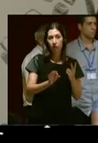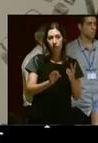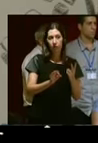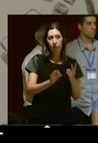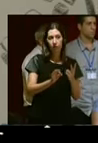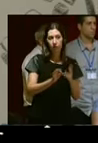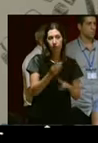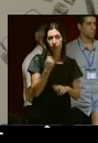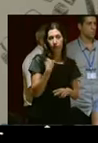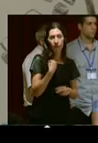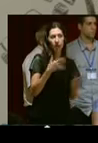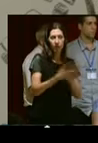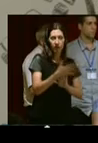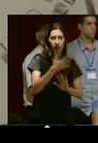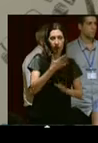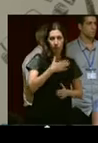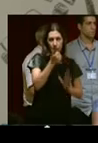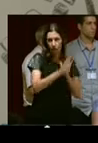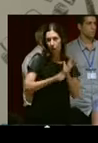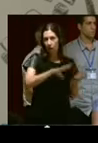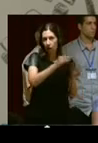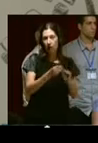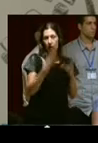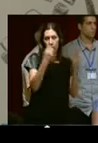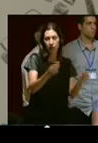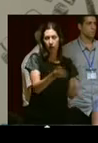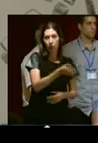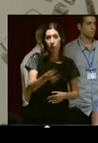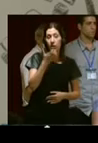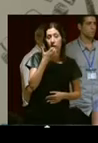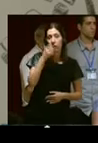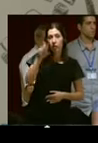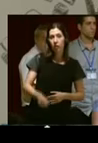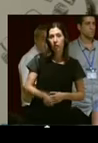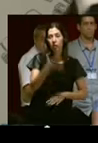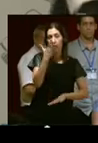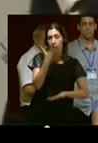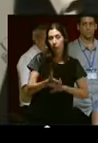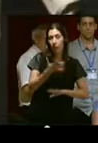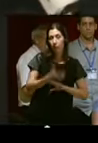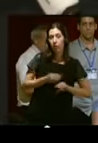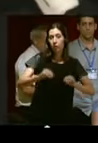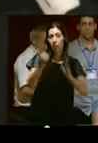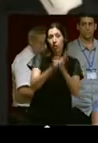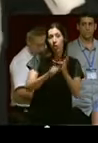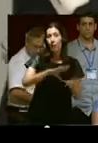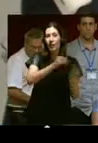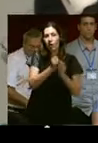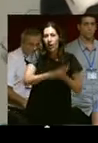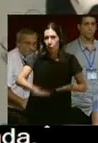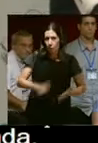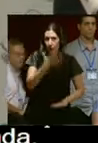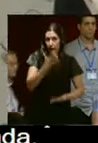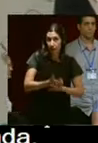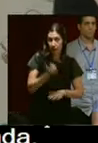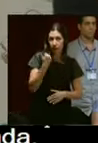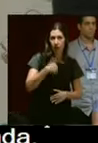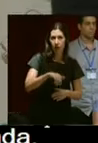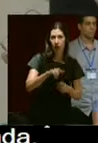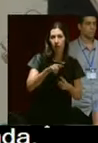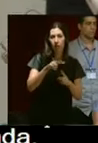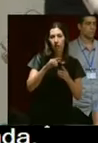I'm very happy that you asked this question, because you understood our explanation. When you download for free